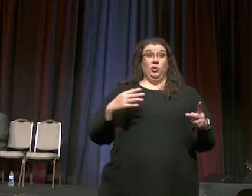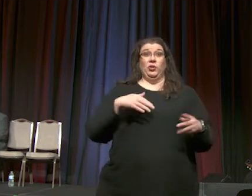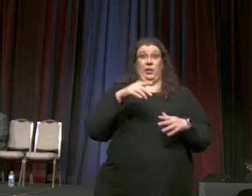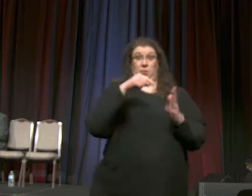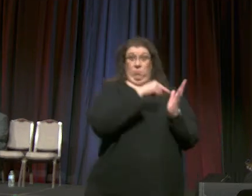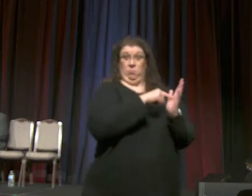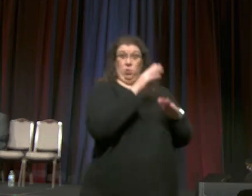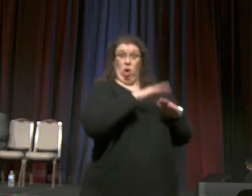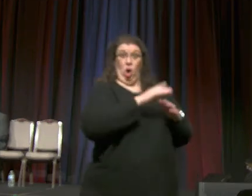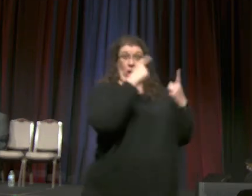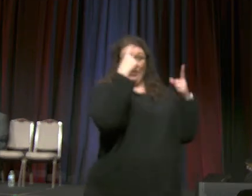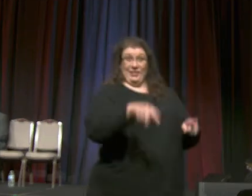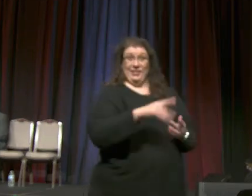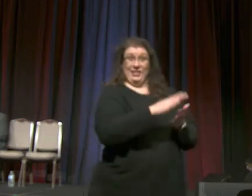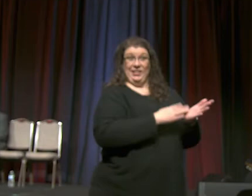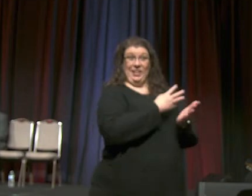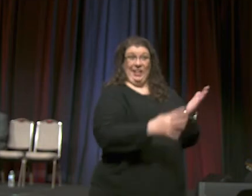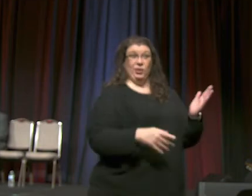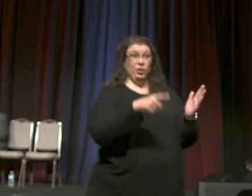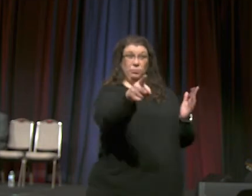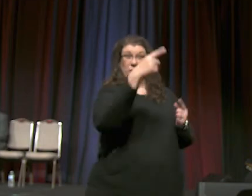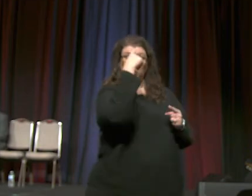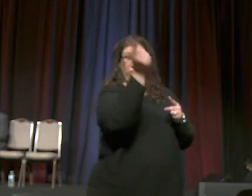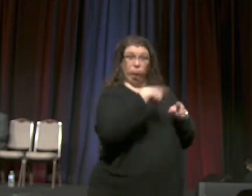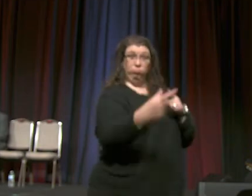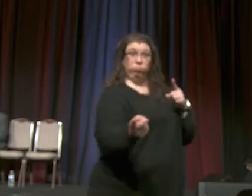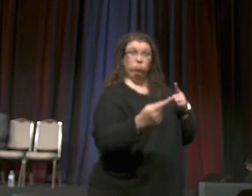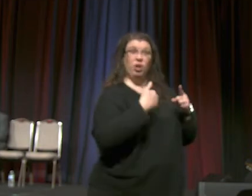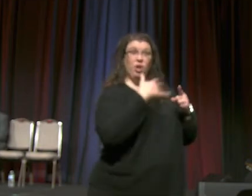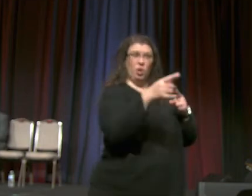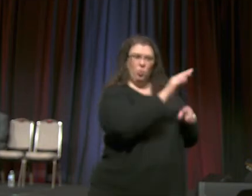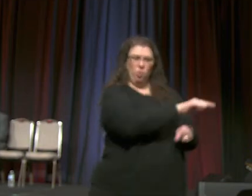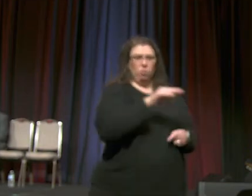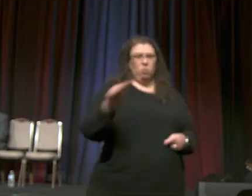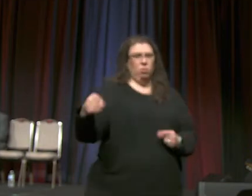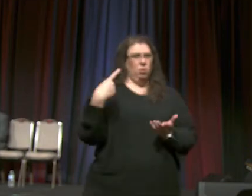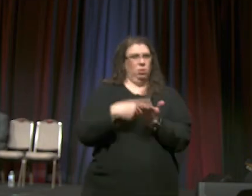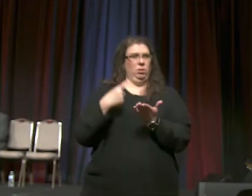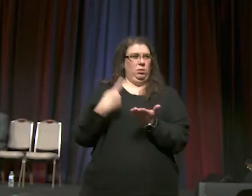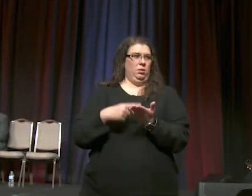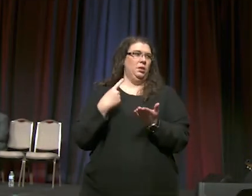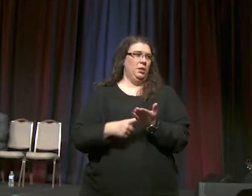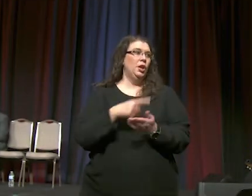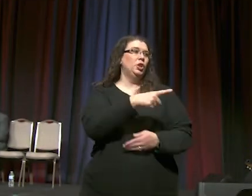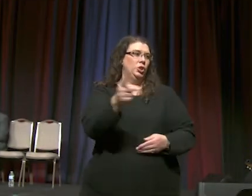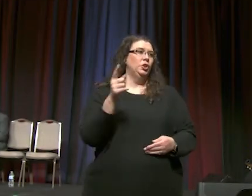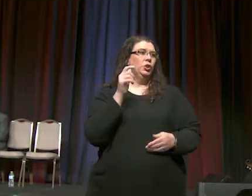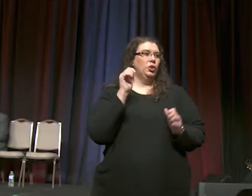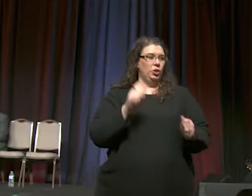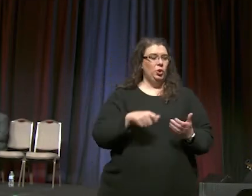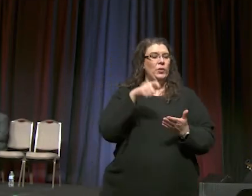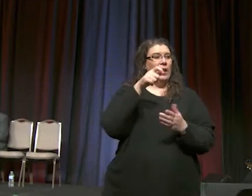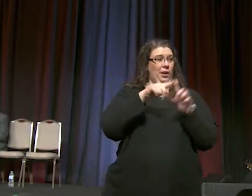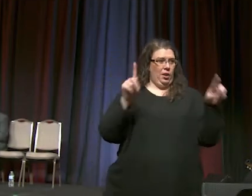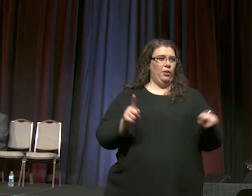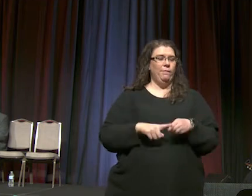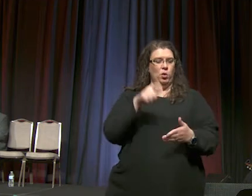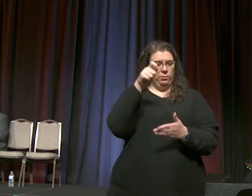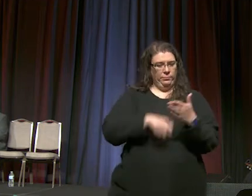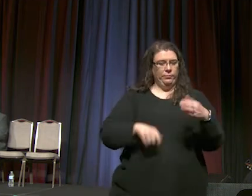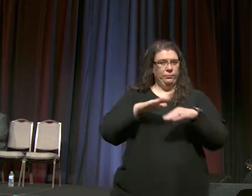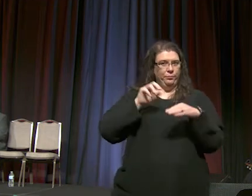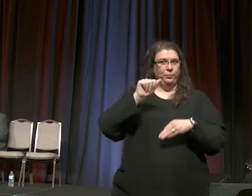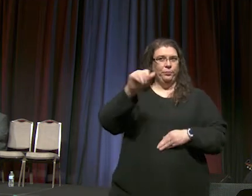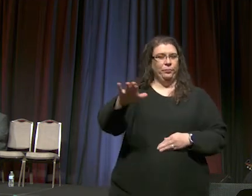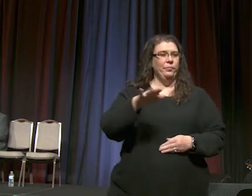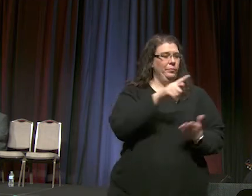consent calendar that you don't agree with and you want to have discussed, you can fill out a form to have that